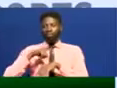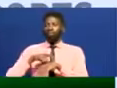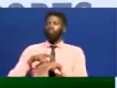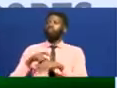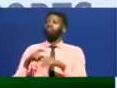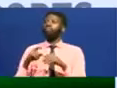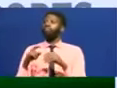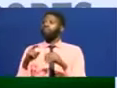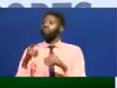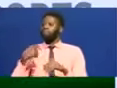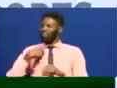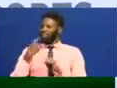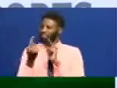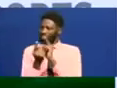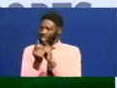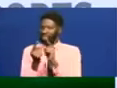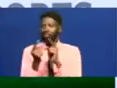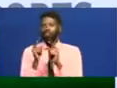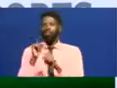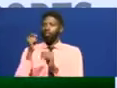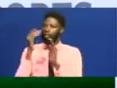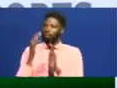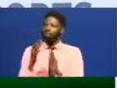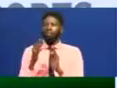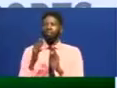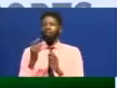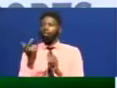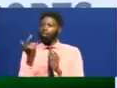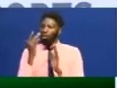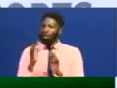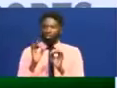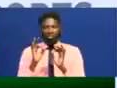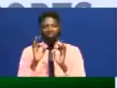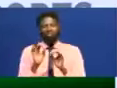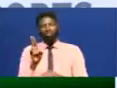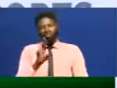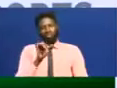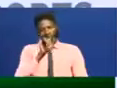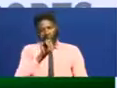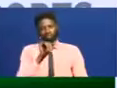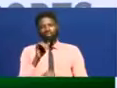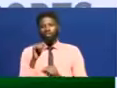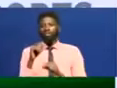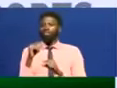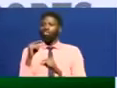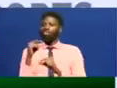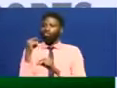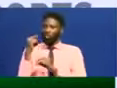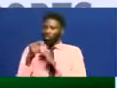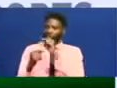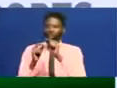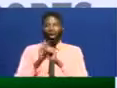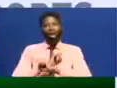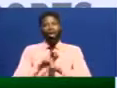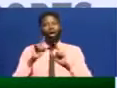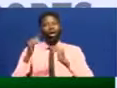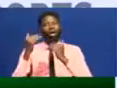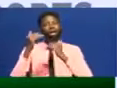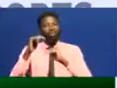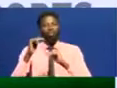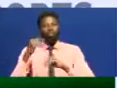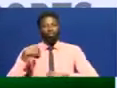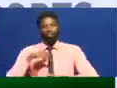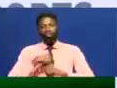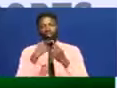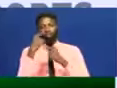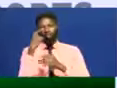I met a brilliant Kenyan attorney that is taking advantage of the Generation Unlimited. So we are talking about opening doors